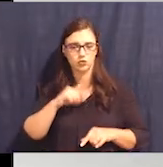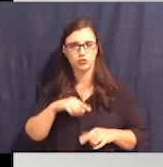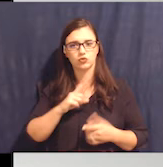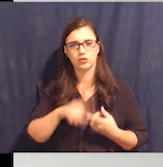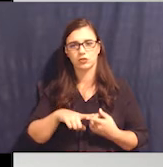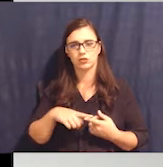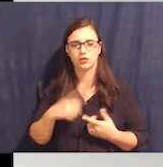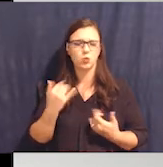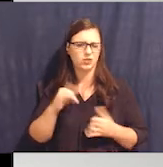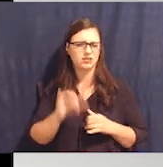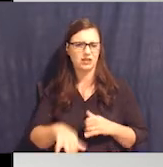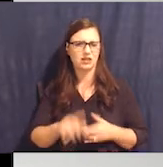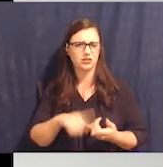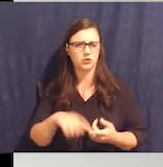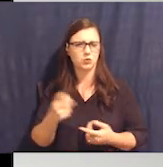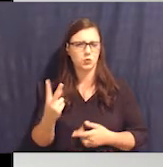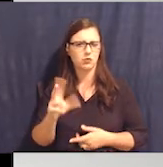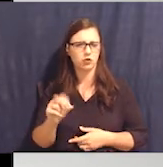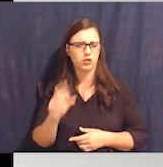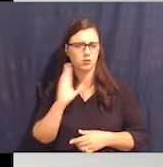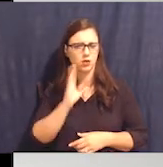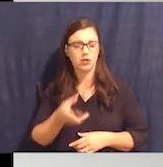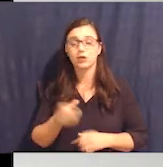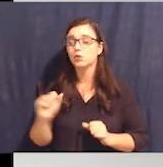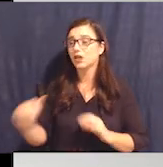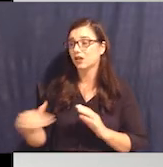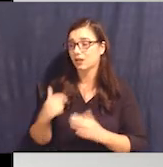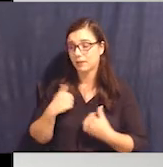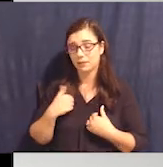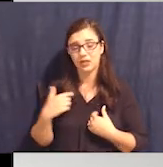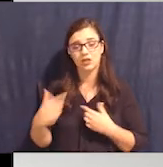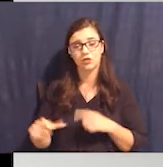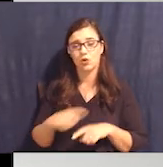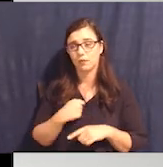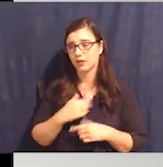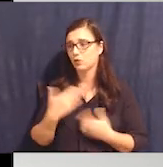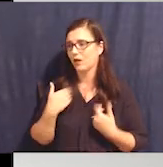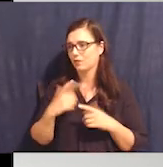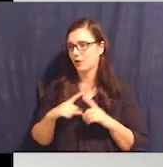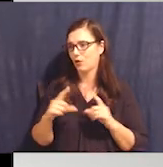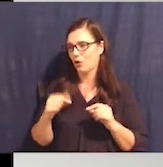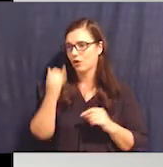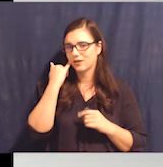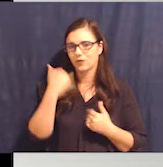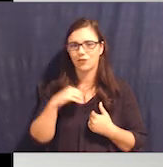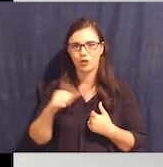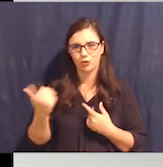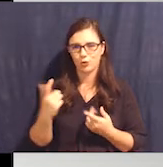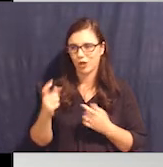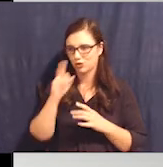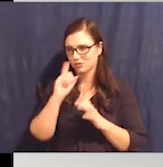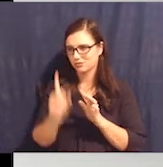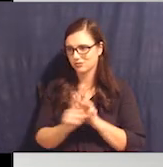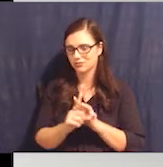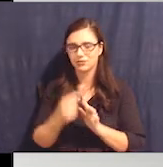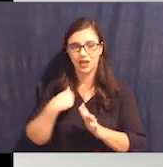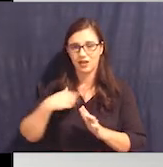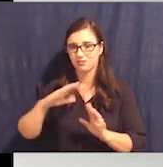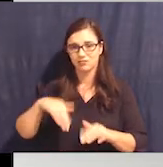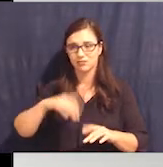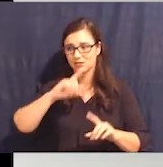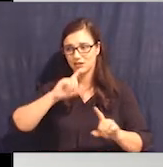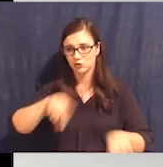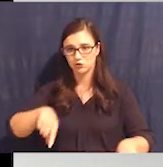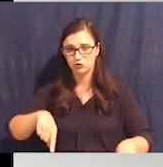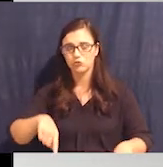stay here till 12:30. And also, I'll tell you that you can always email me or call me. You have my card. If you have any other questions that I